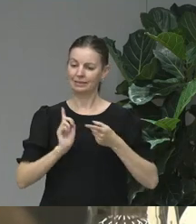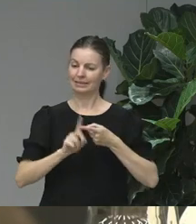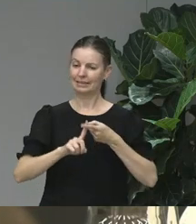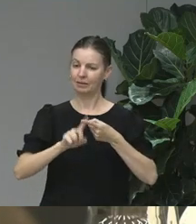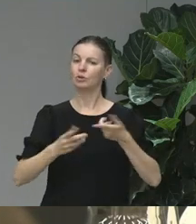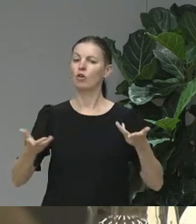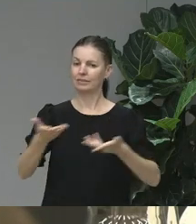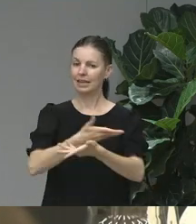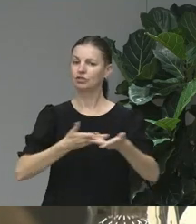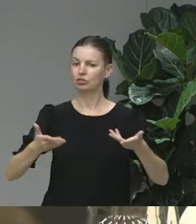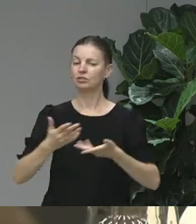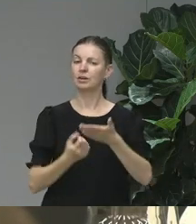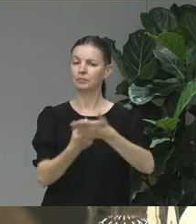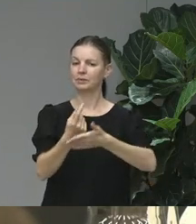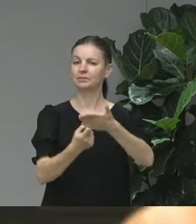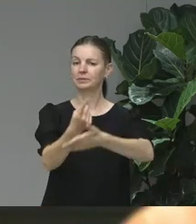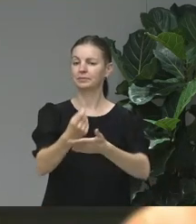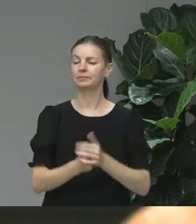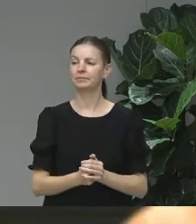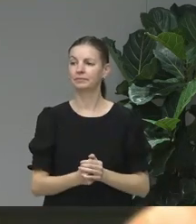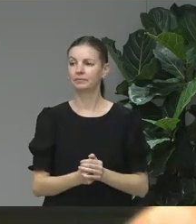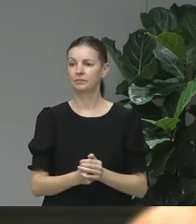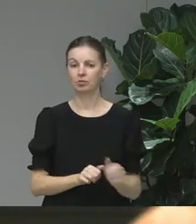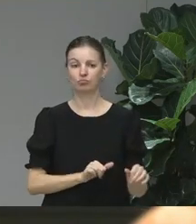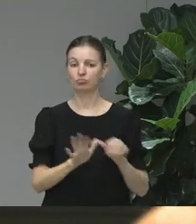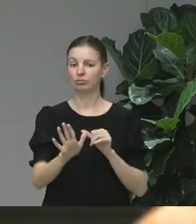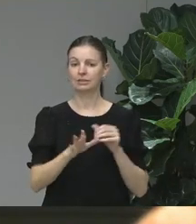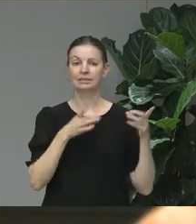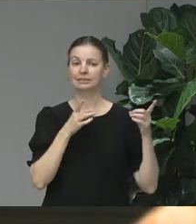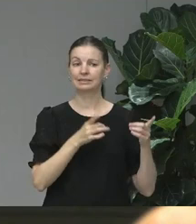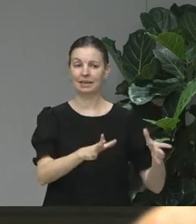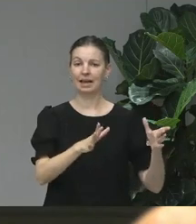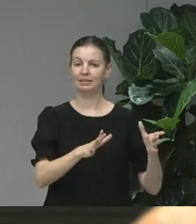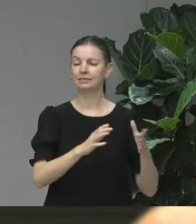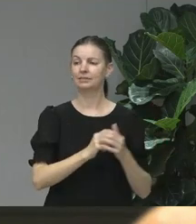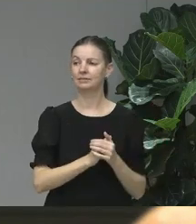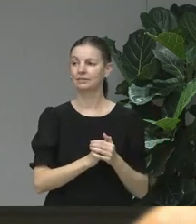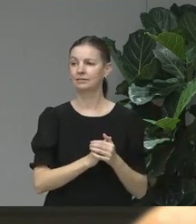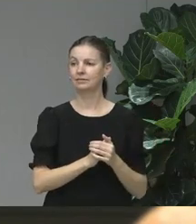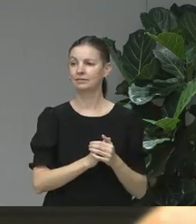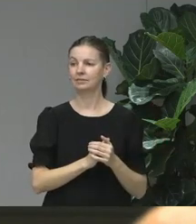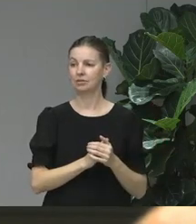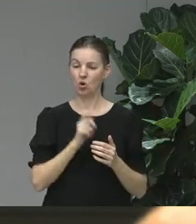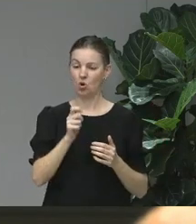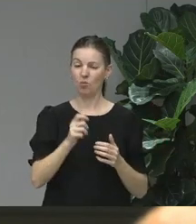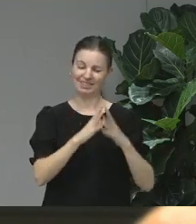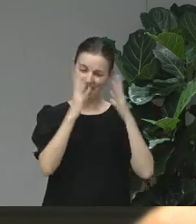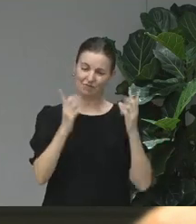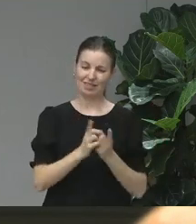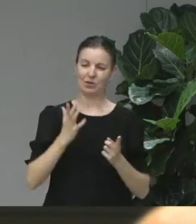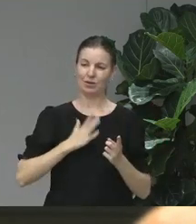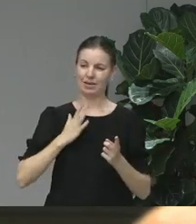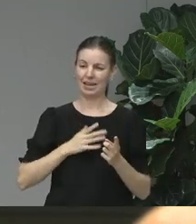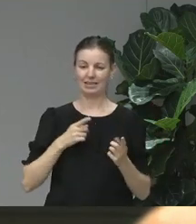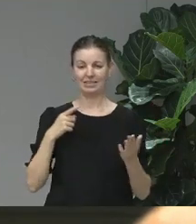Yeah, for me, a brilliant start. Virtually everything that we need to have is on the table, and